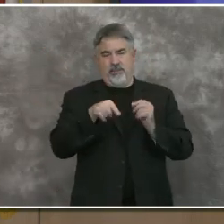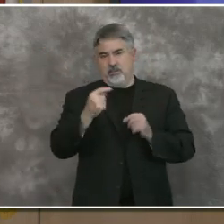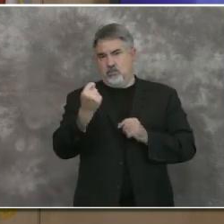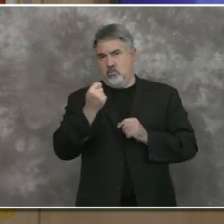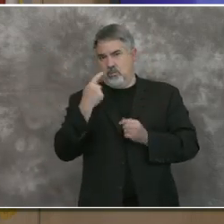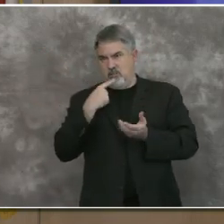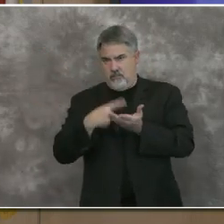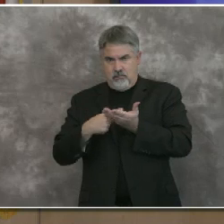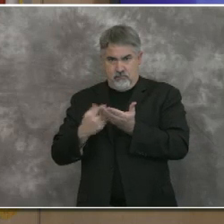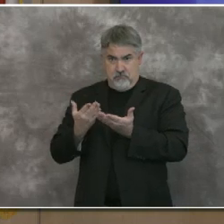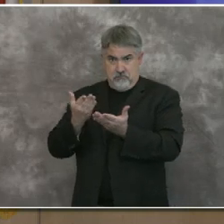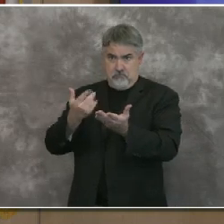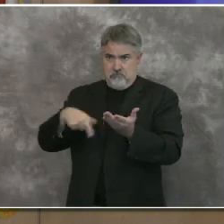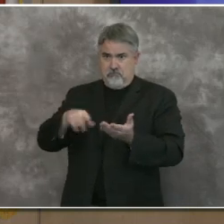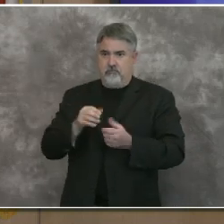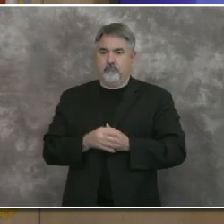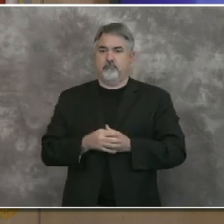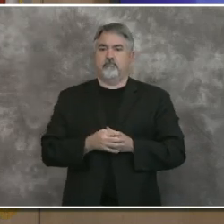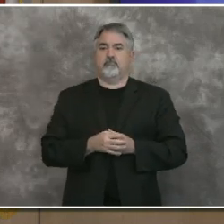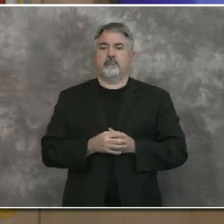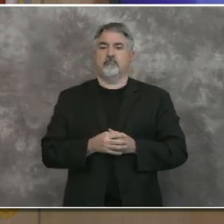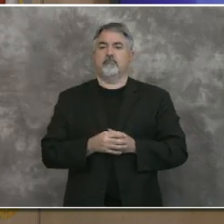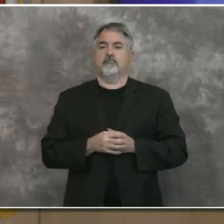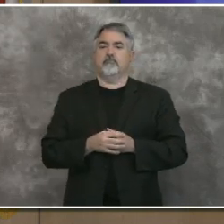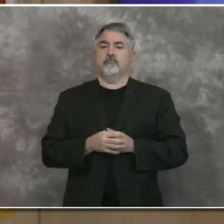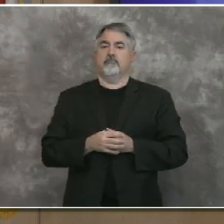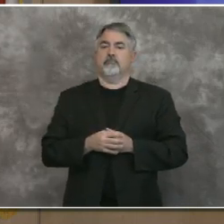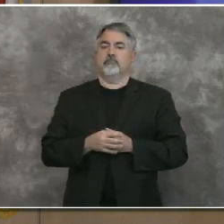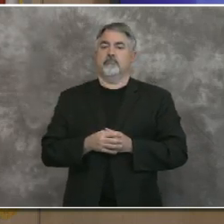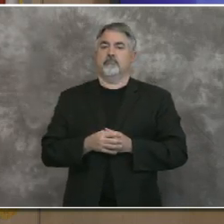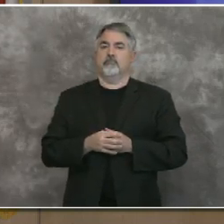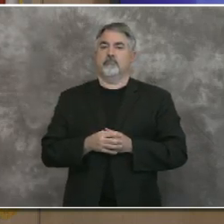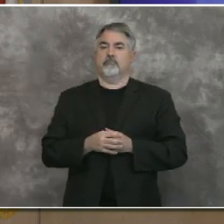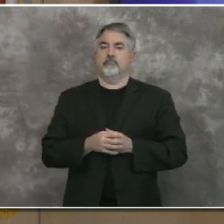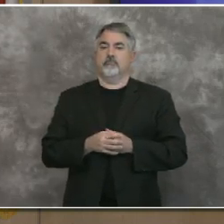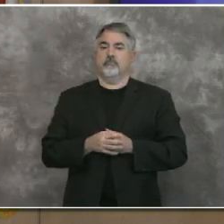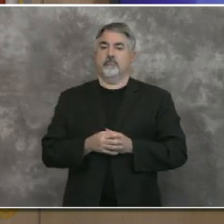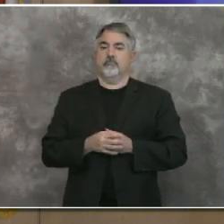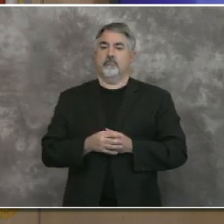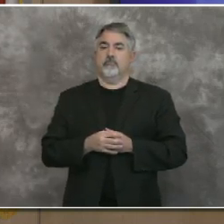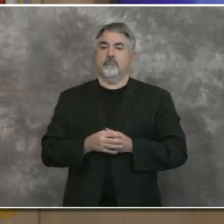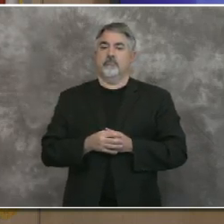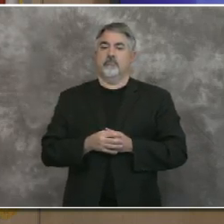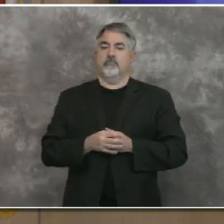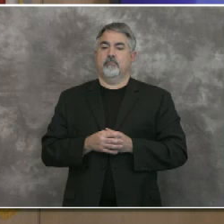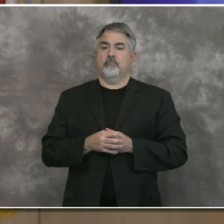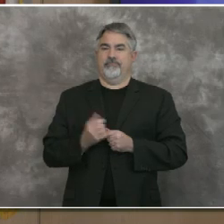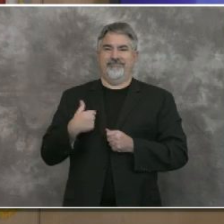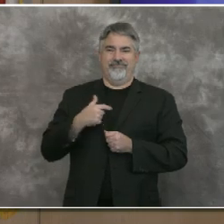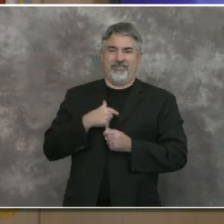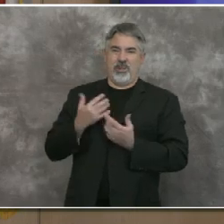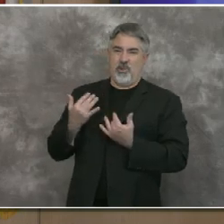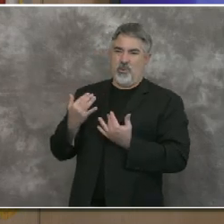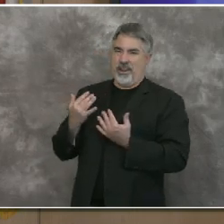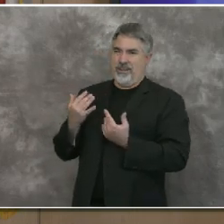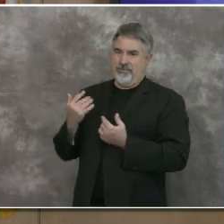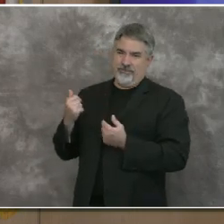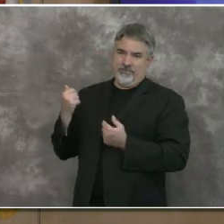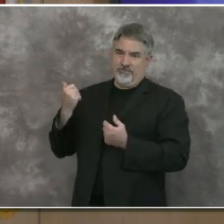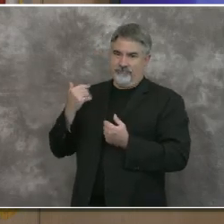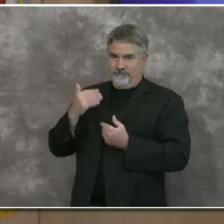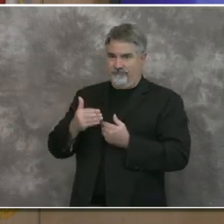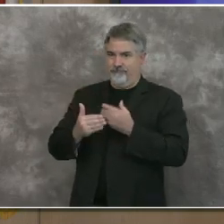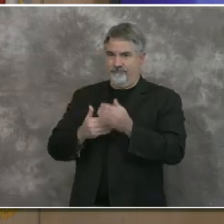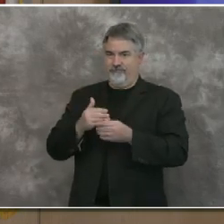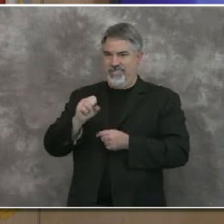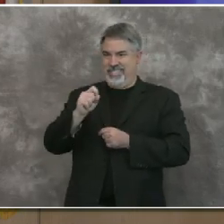again, for that to become a reality, the state of California is going to have to sign off. In the meantime, while we await that, we will continue to move through stage 2,